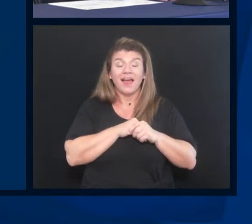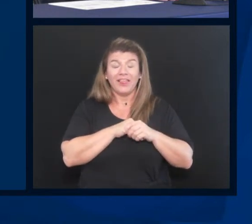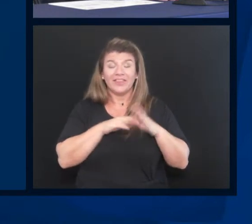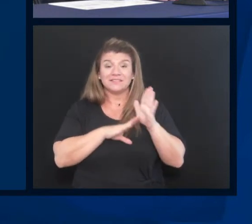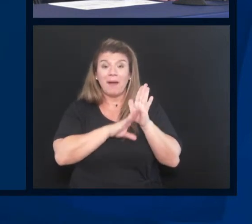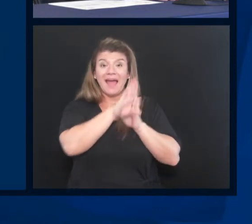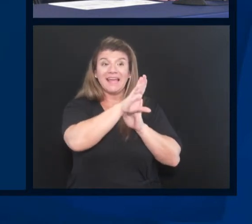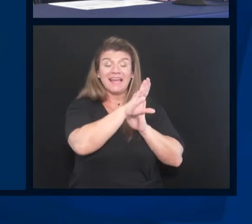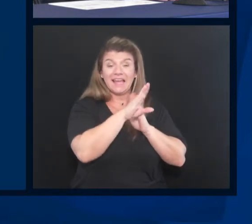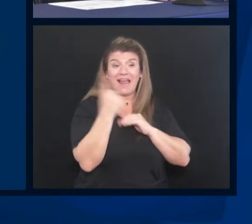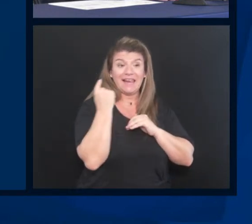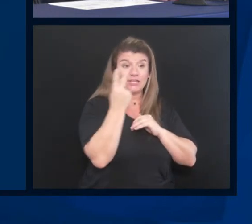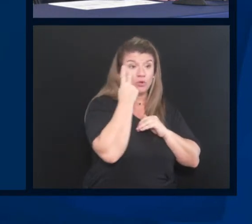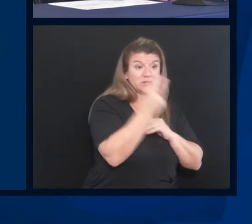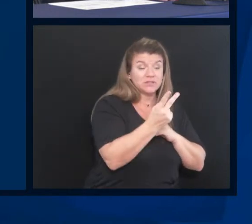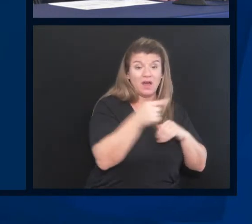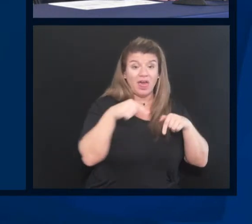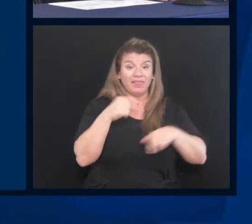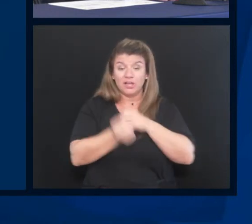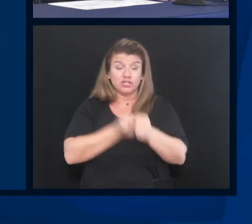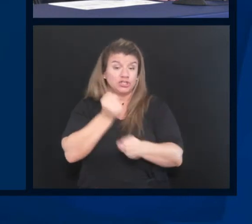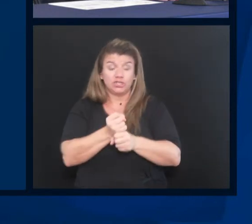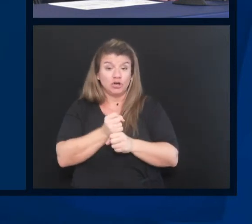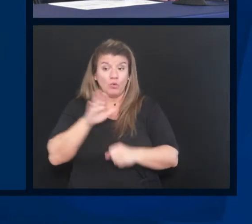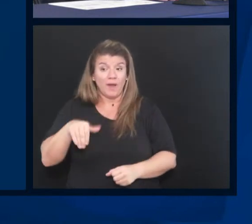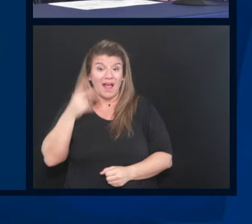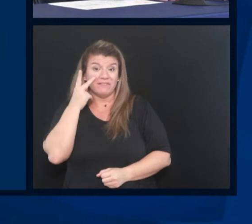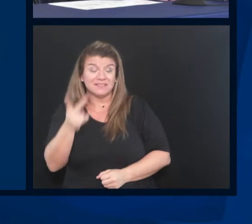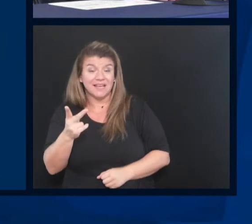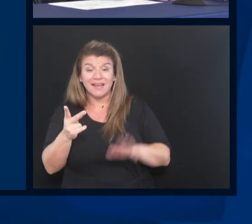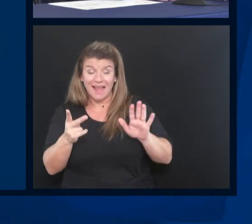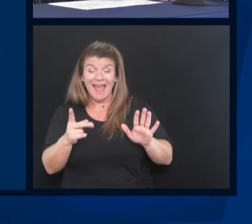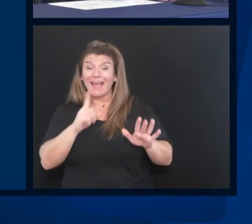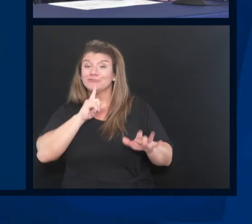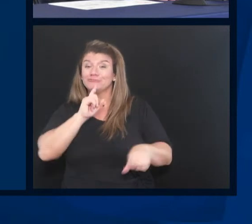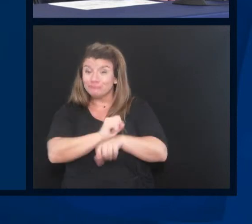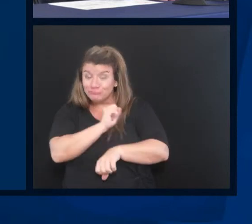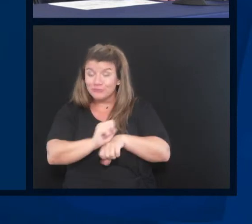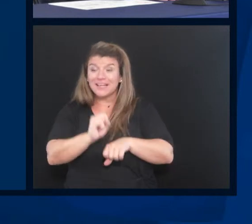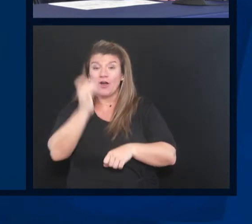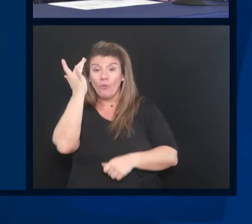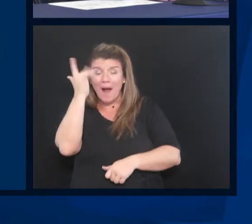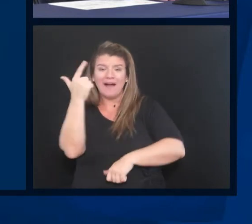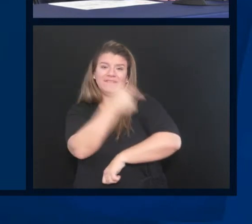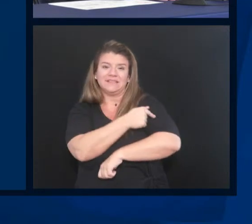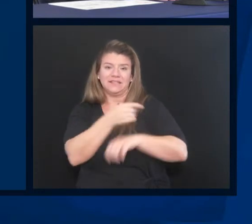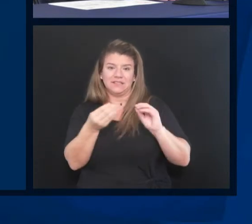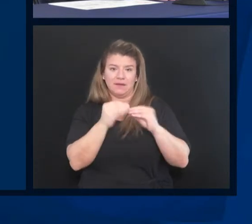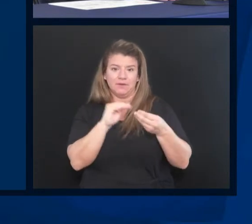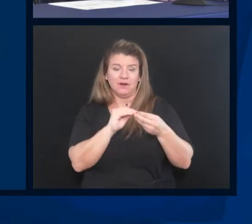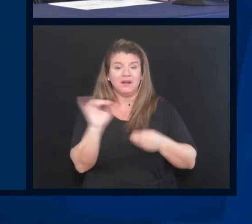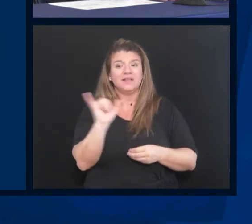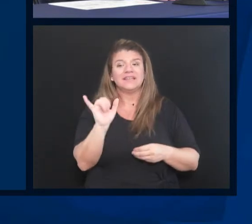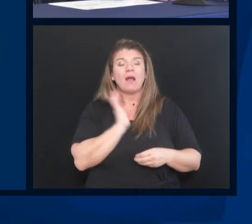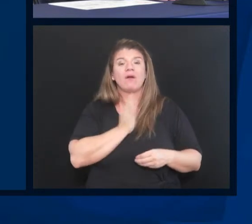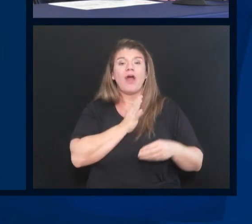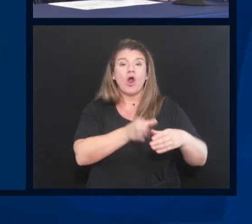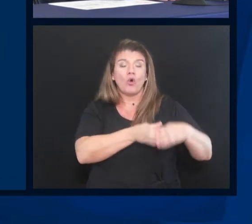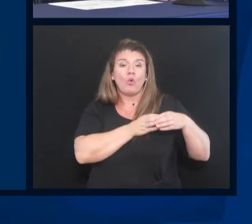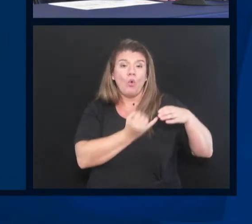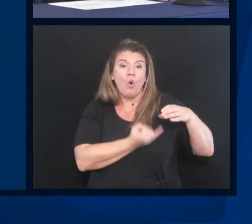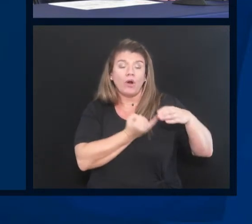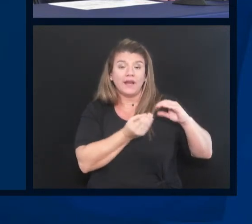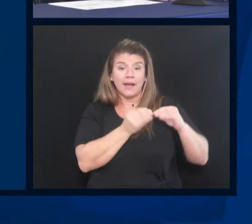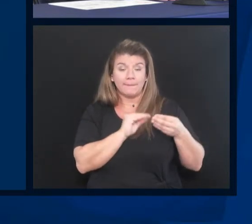that we saw last year, we just didn't see this year, and it's in huge part to that vaccination rate. Same thing with our quarantine numbers. We